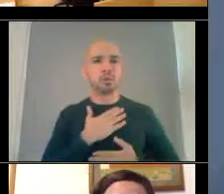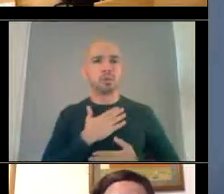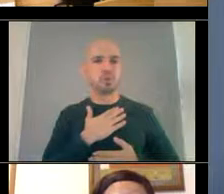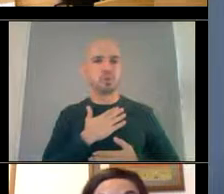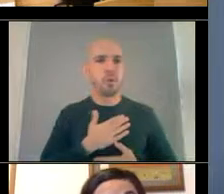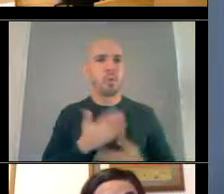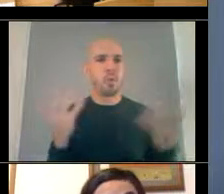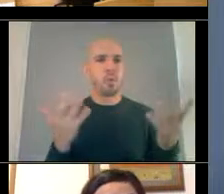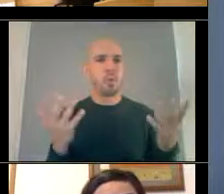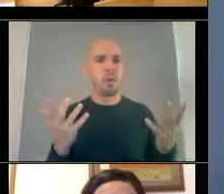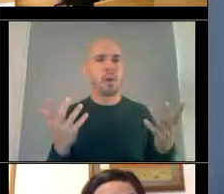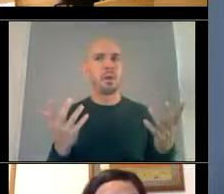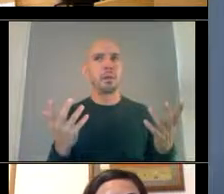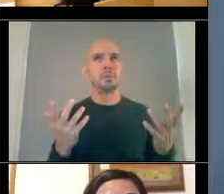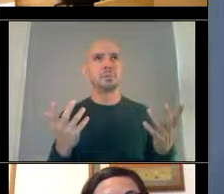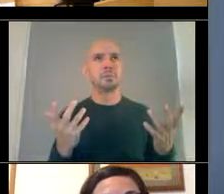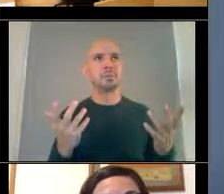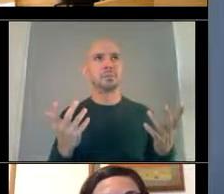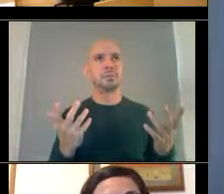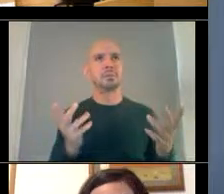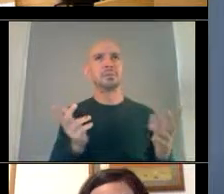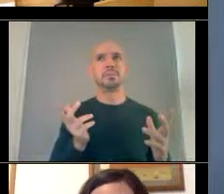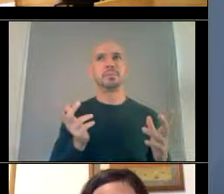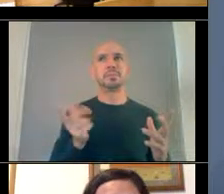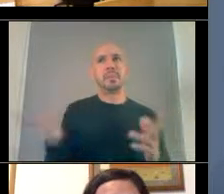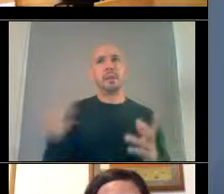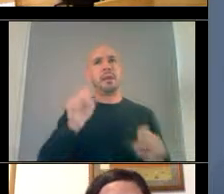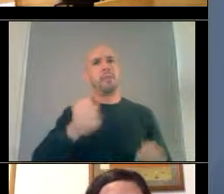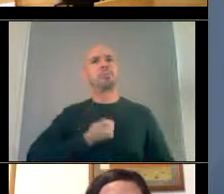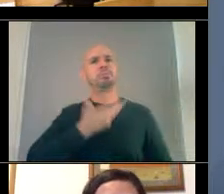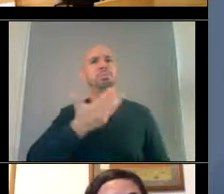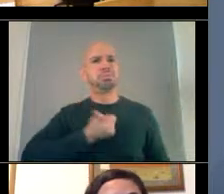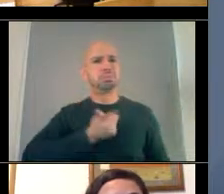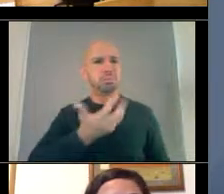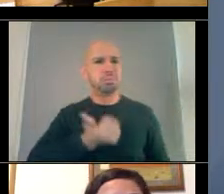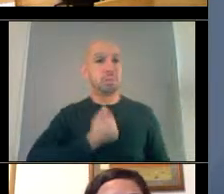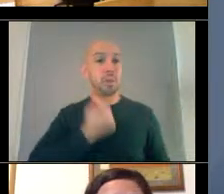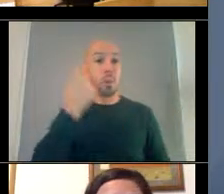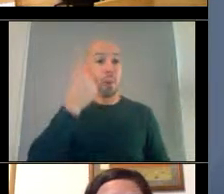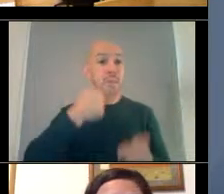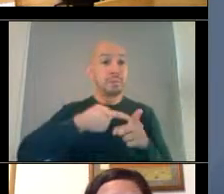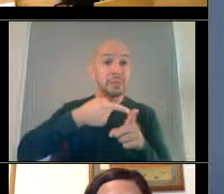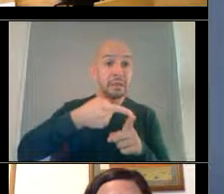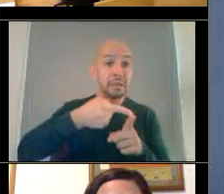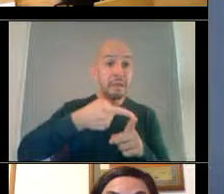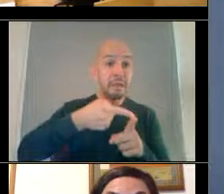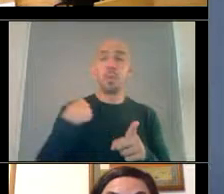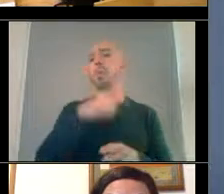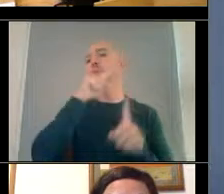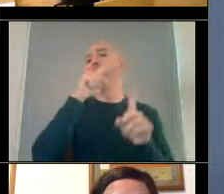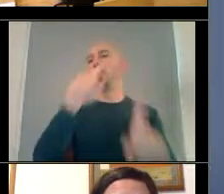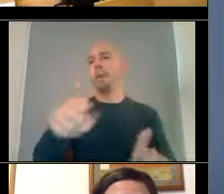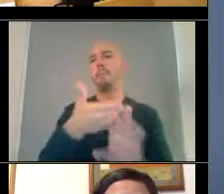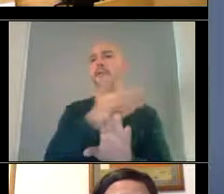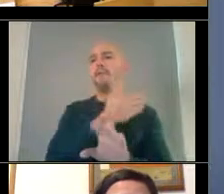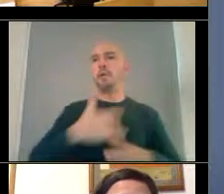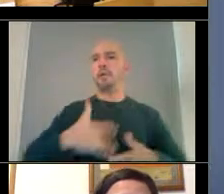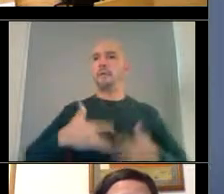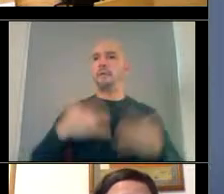like having their voices heard one thing in particular you know we were out there uh before the event